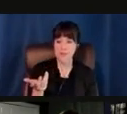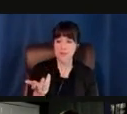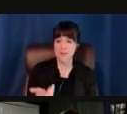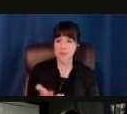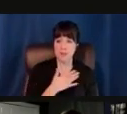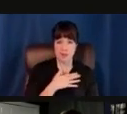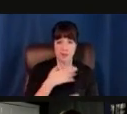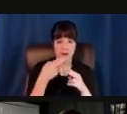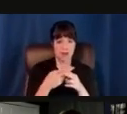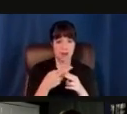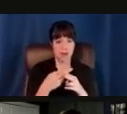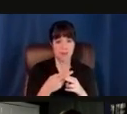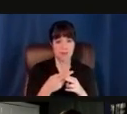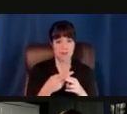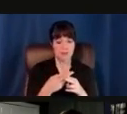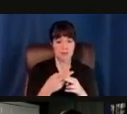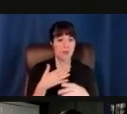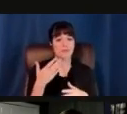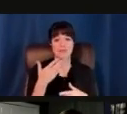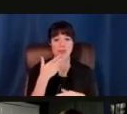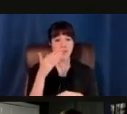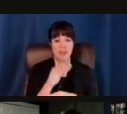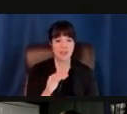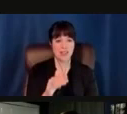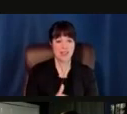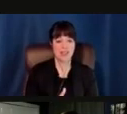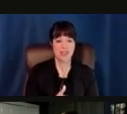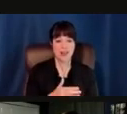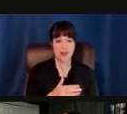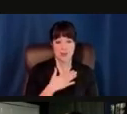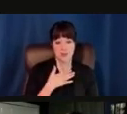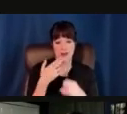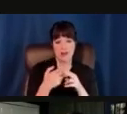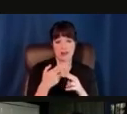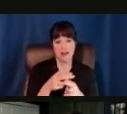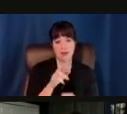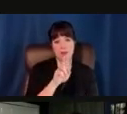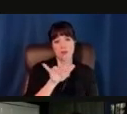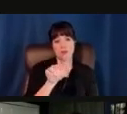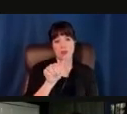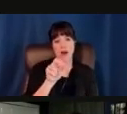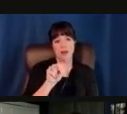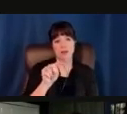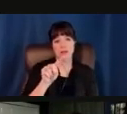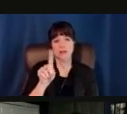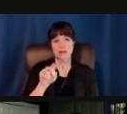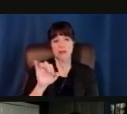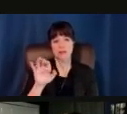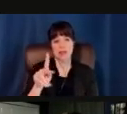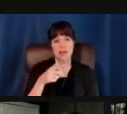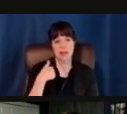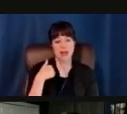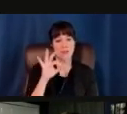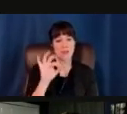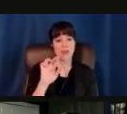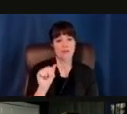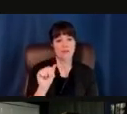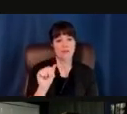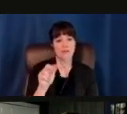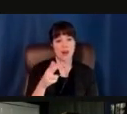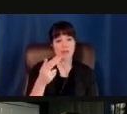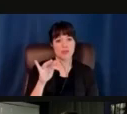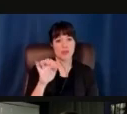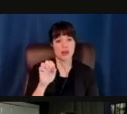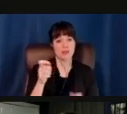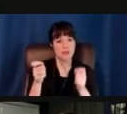my name is, good evening, City Council. My name is Ryan Zink. I'm the franchise administrator for the City of Salem.